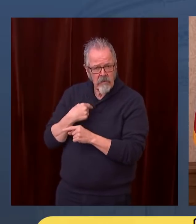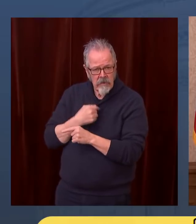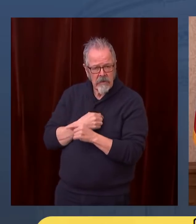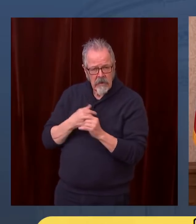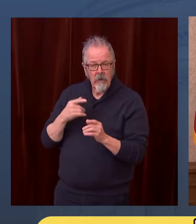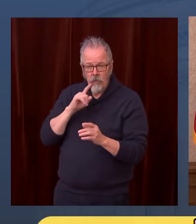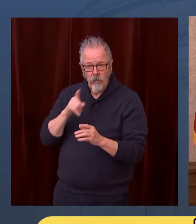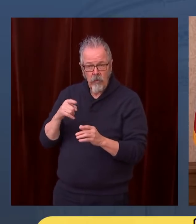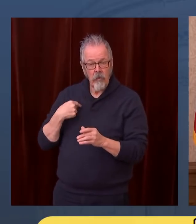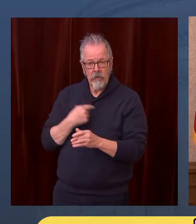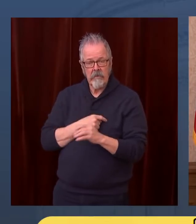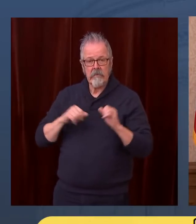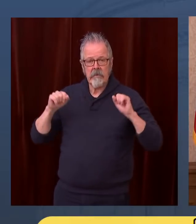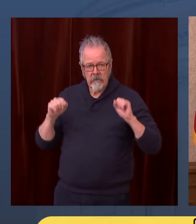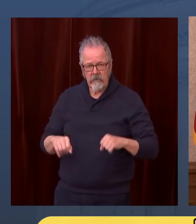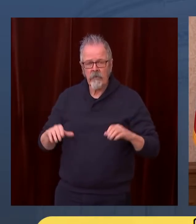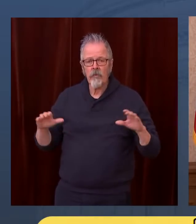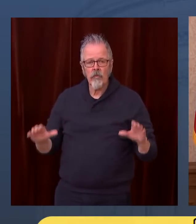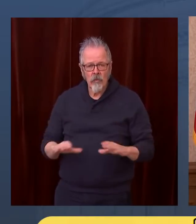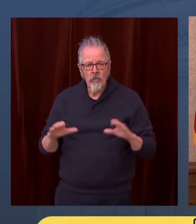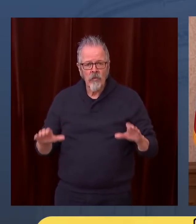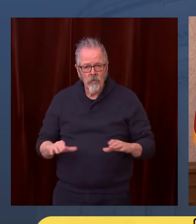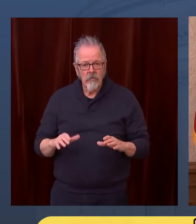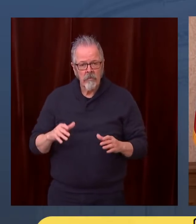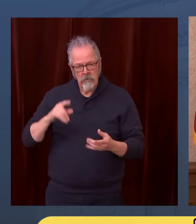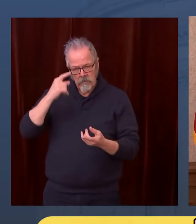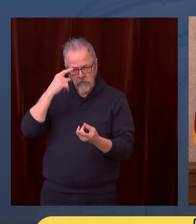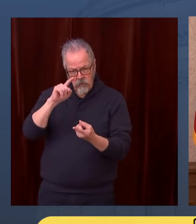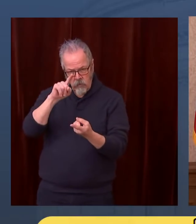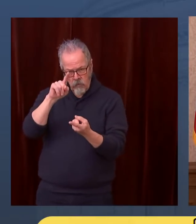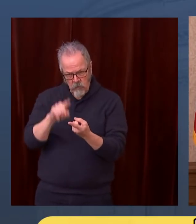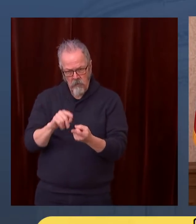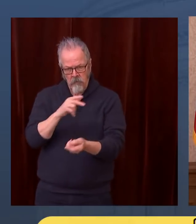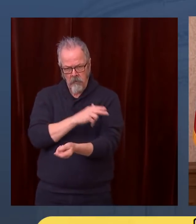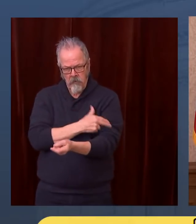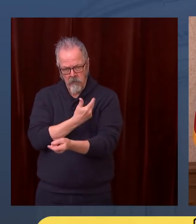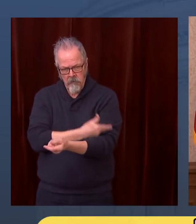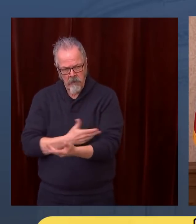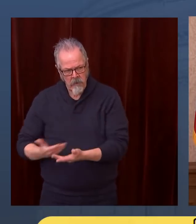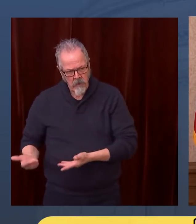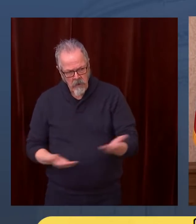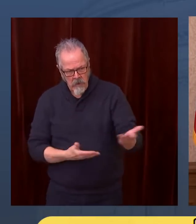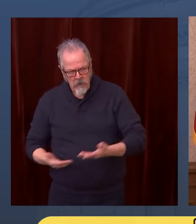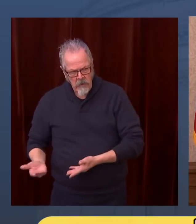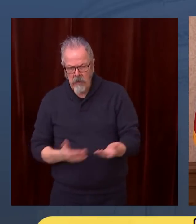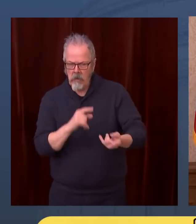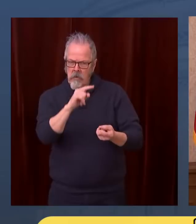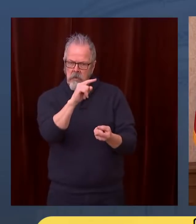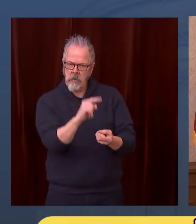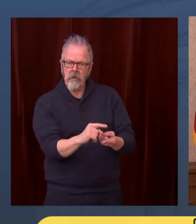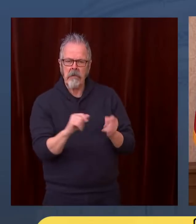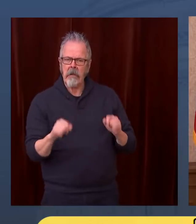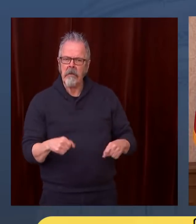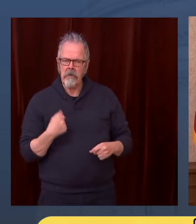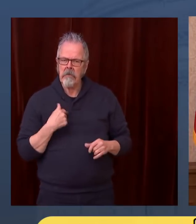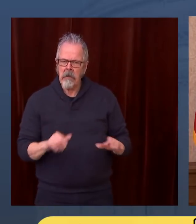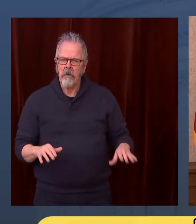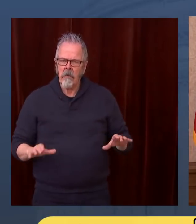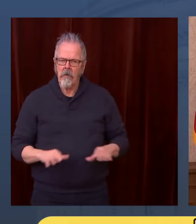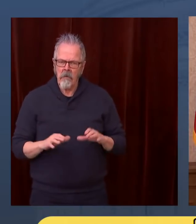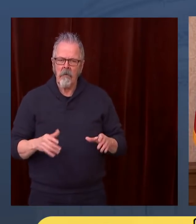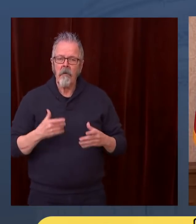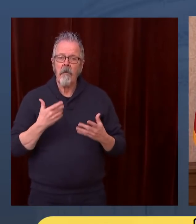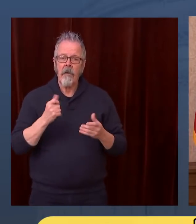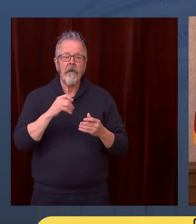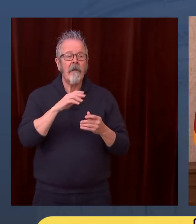to decrease the burden on hospitals. So we would like to be able to discharge people faster from the hospitals. You